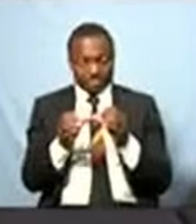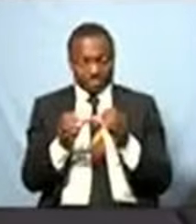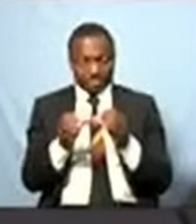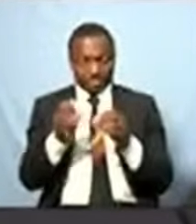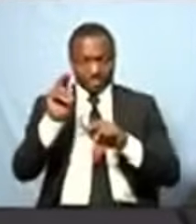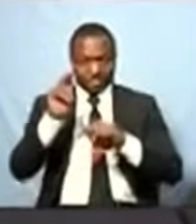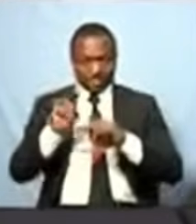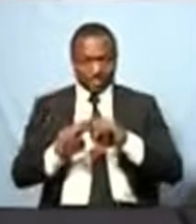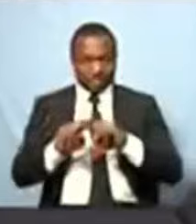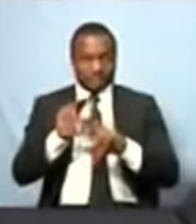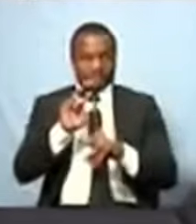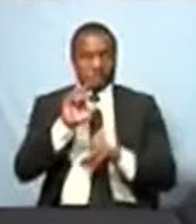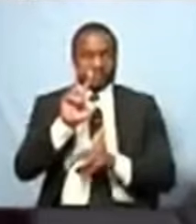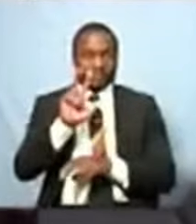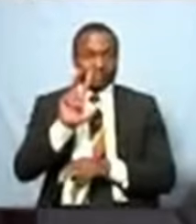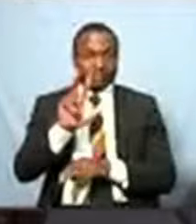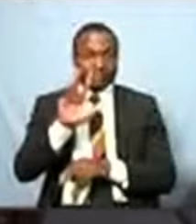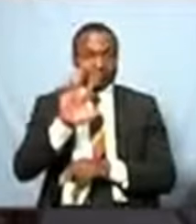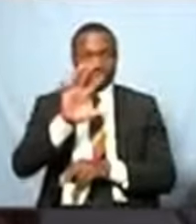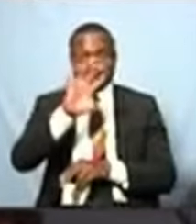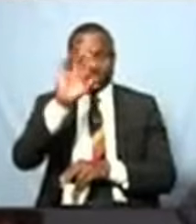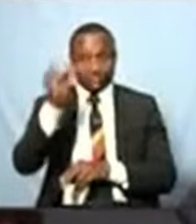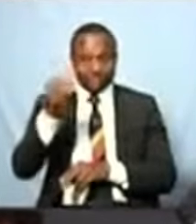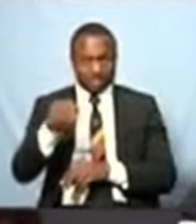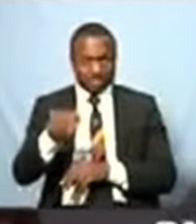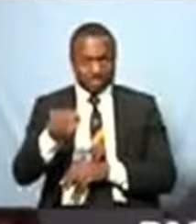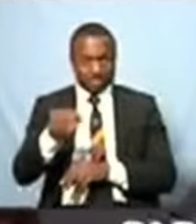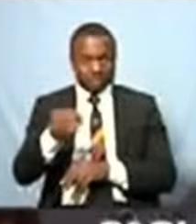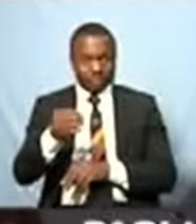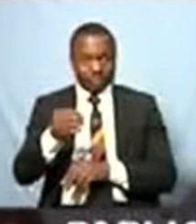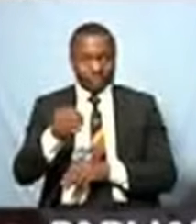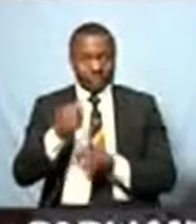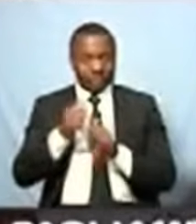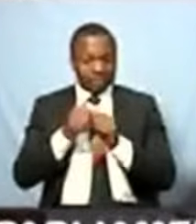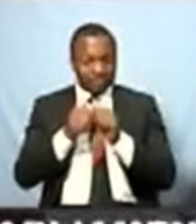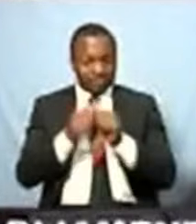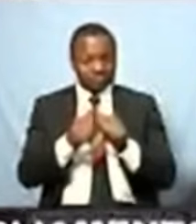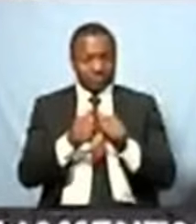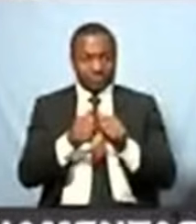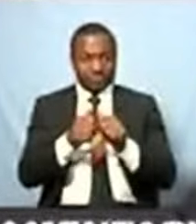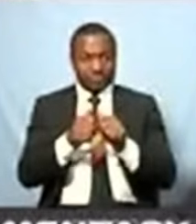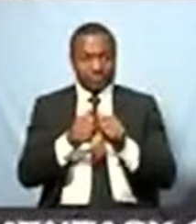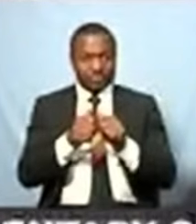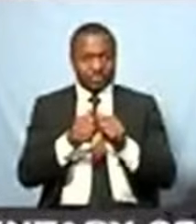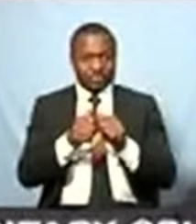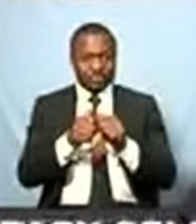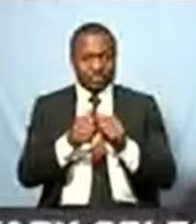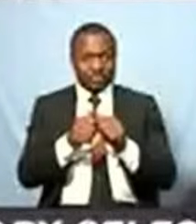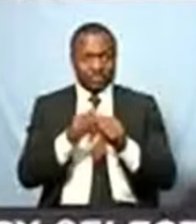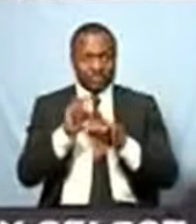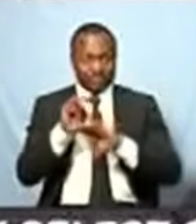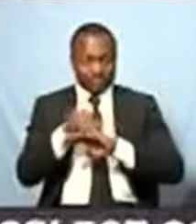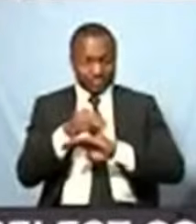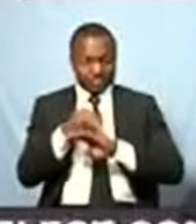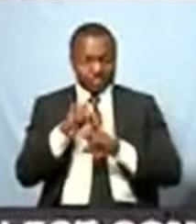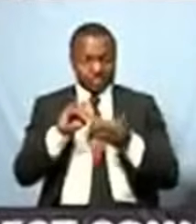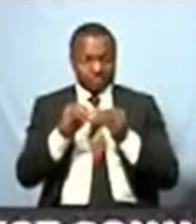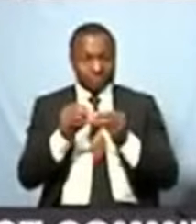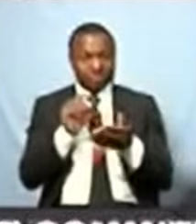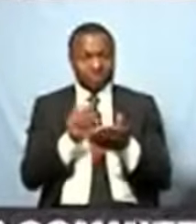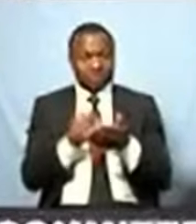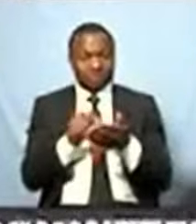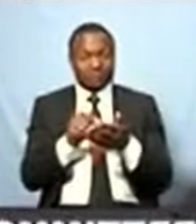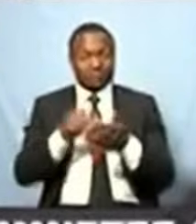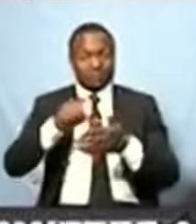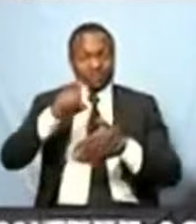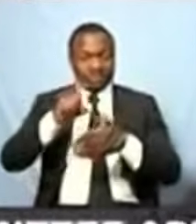constituency-based seats by 35%. By estimation from the rough figures that I have, this is likely to